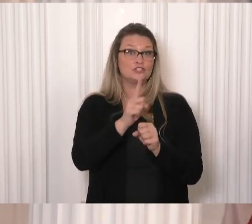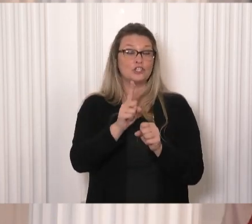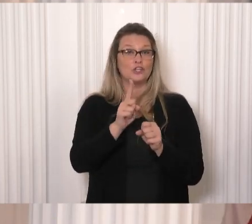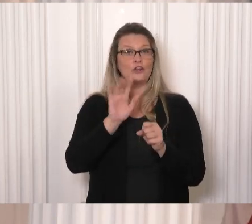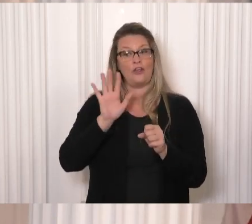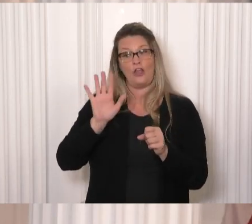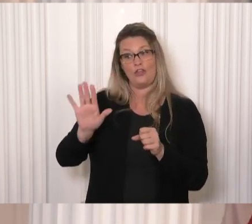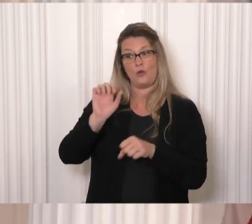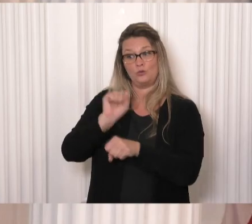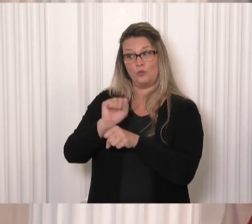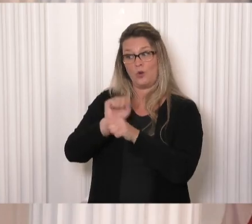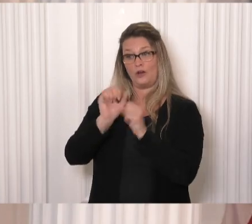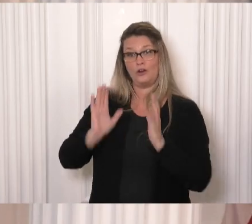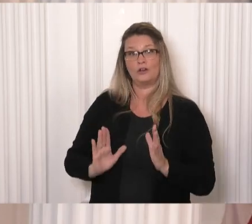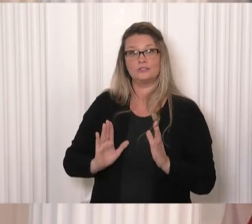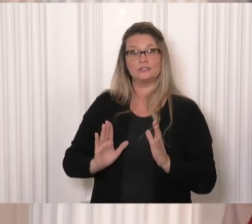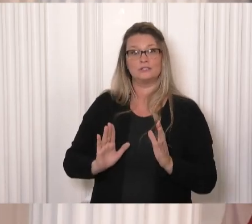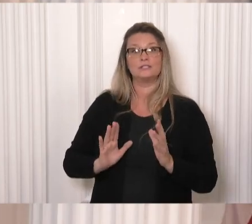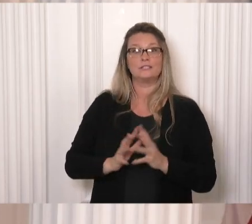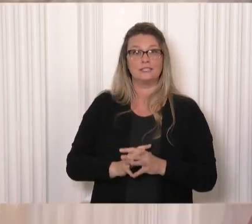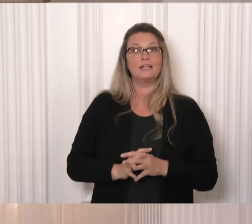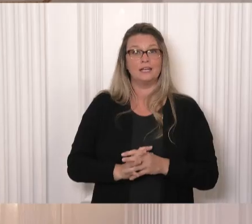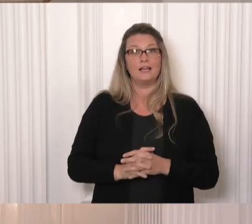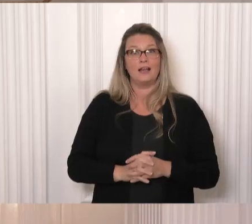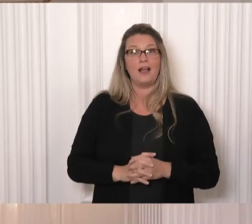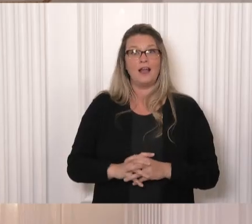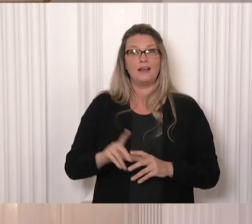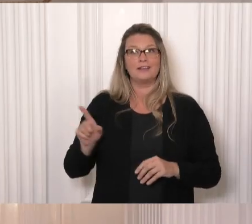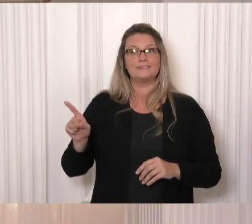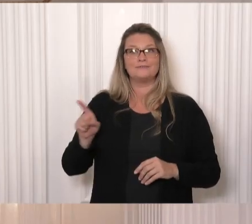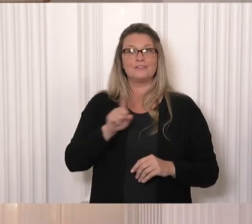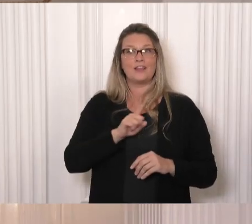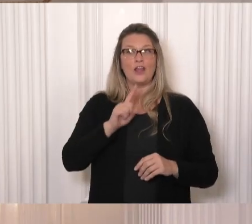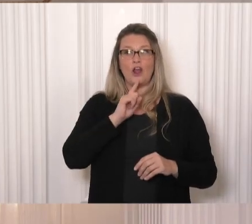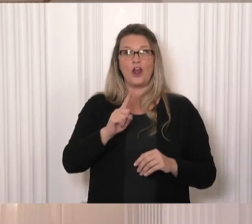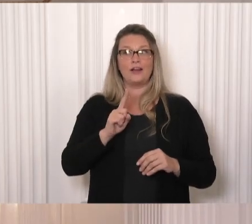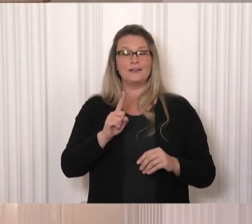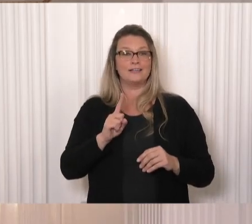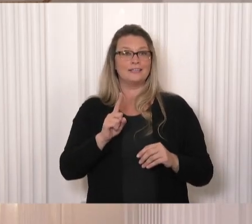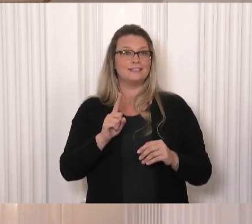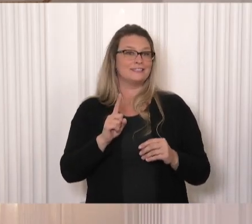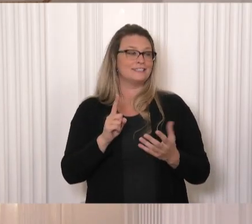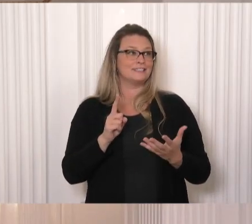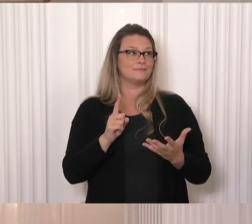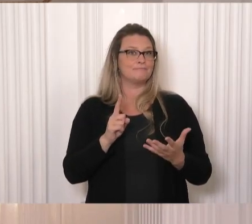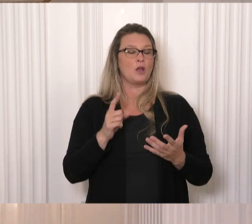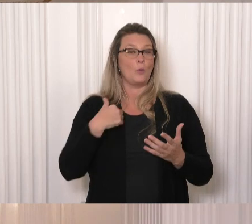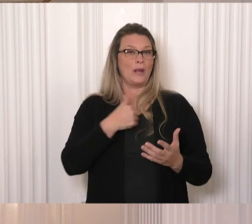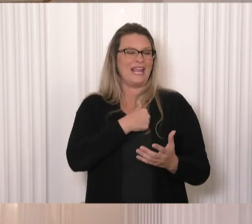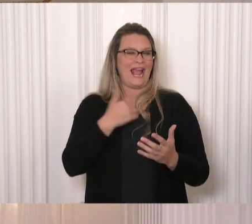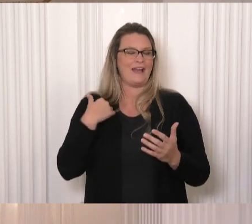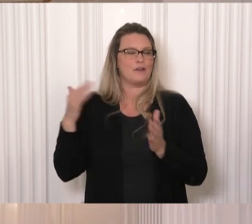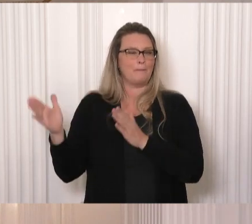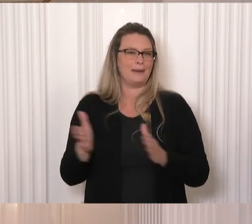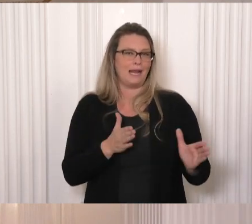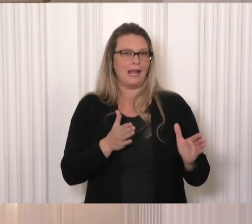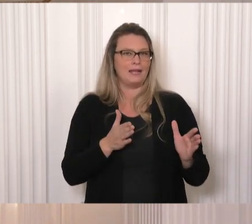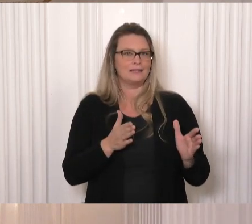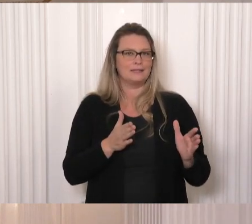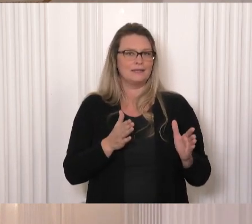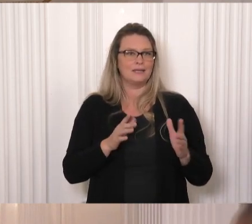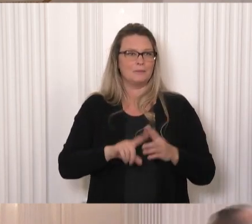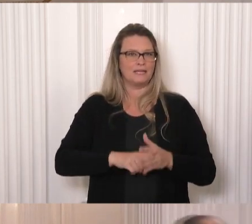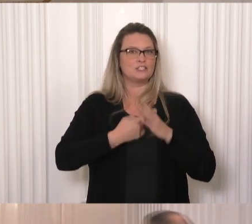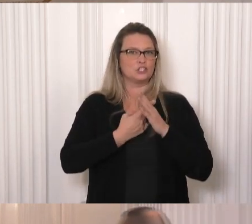service workers and protect them. And that is a good point. We haven't talked about that before, but there's a plan there that's being implemented for the